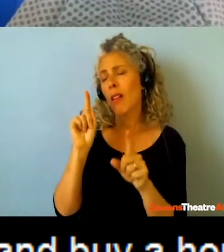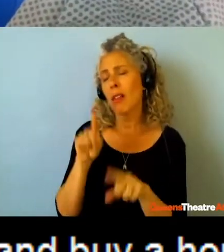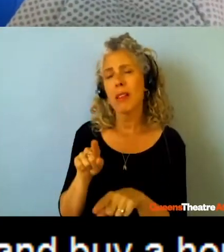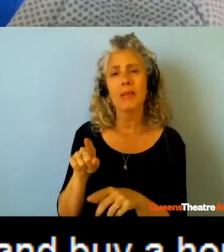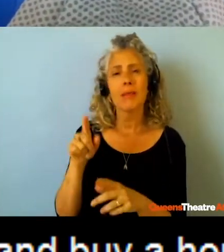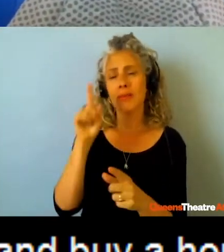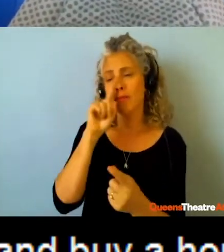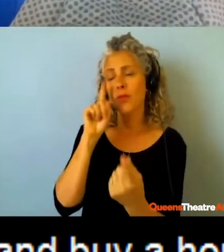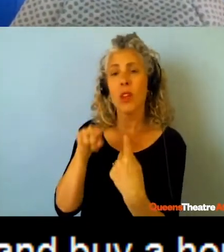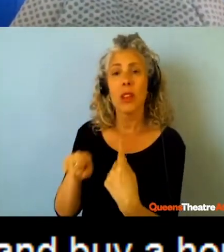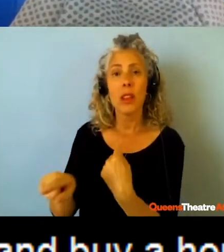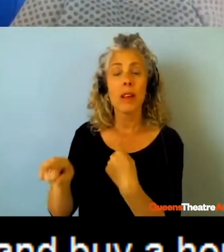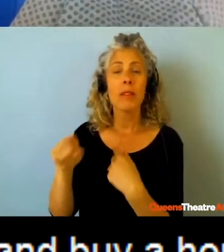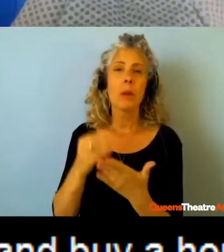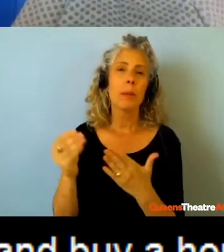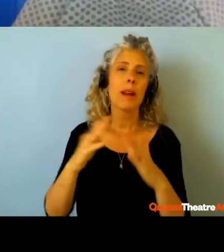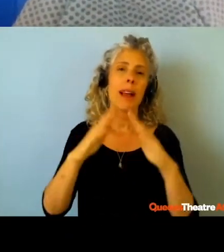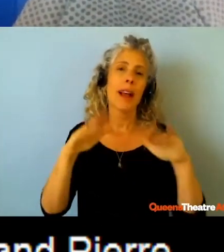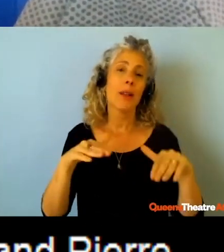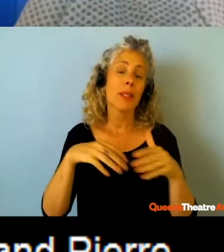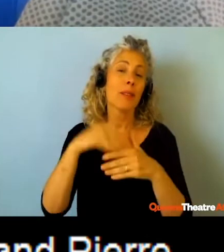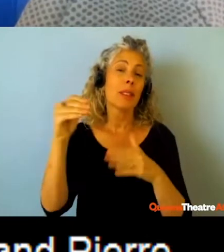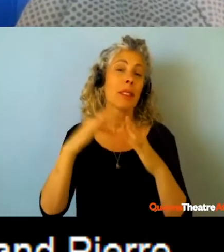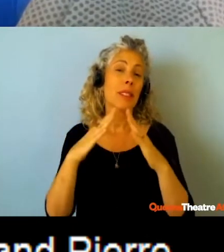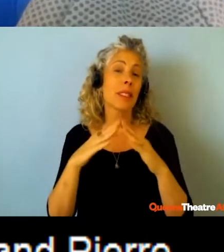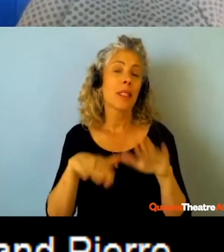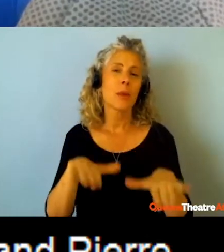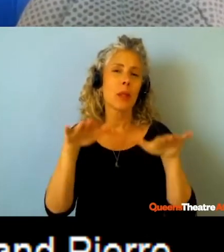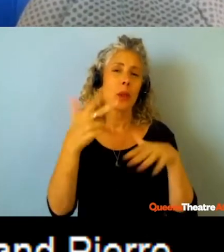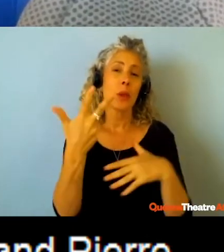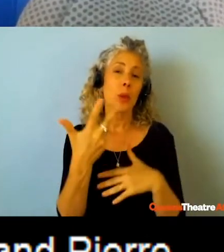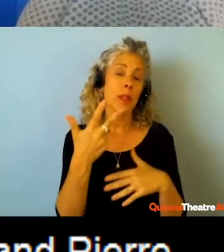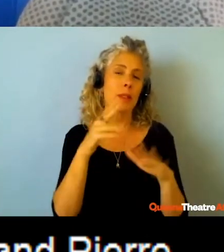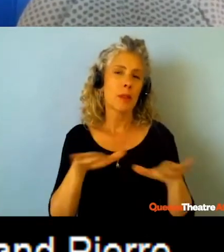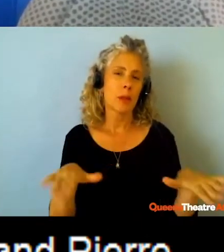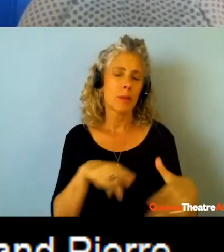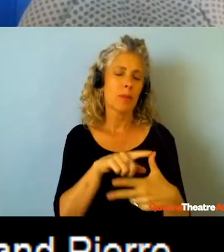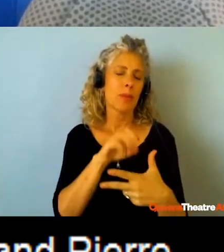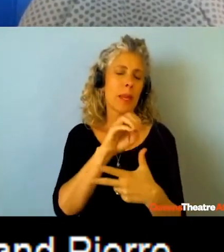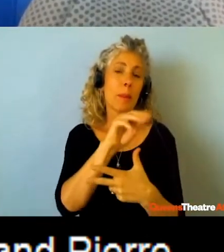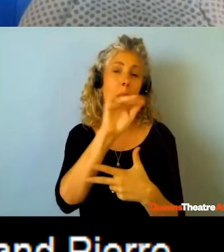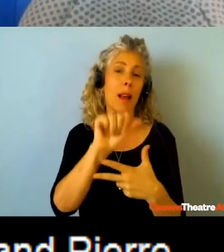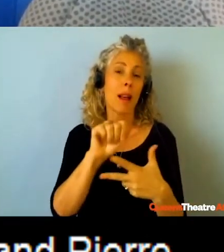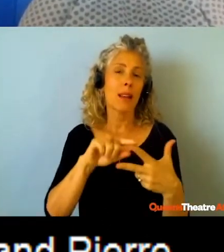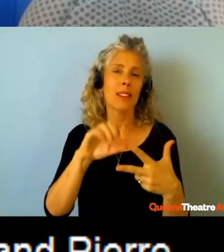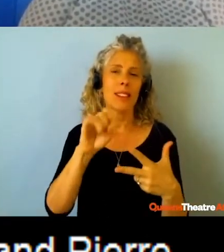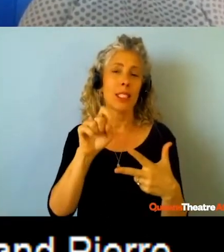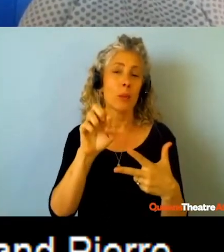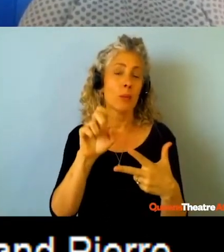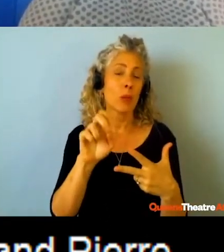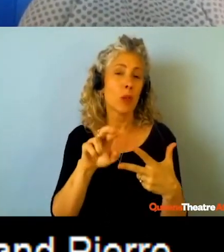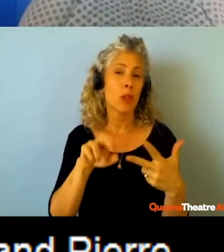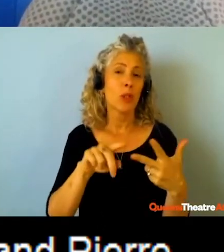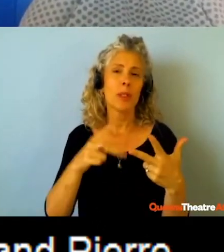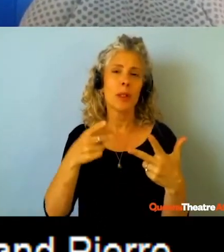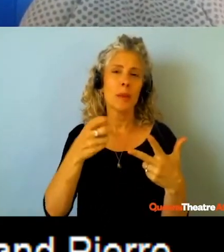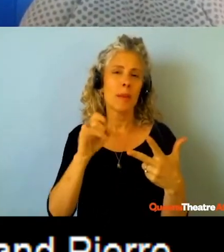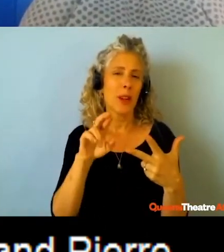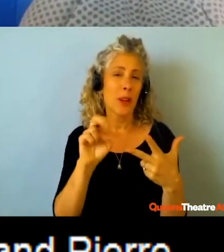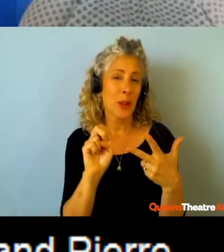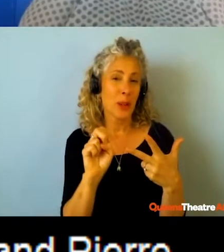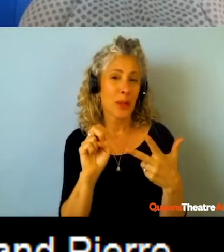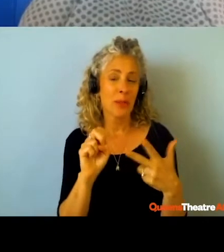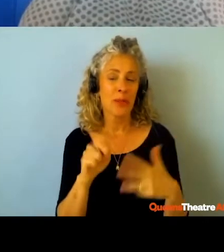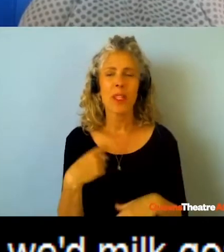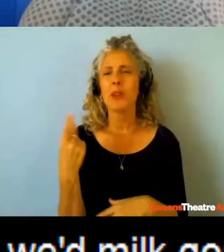outside the city and raise 3 kids. Emma, Jasper, and Pierre. And then we'd retire